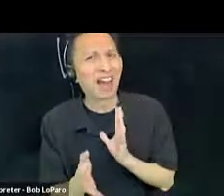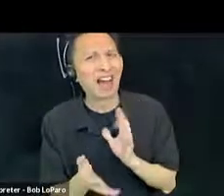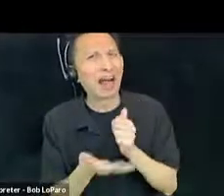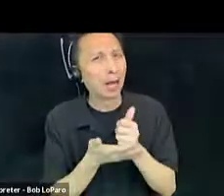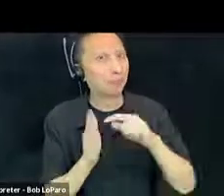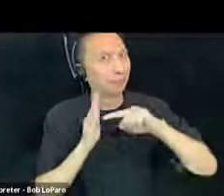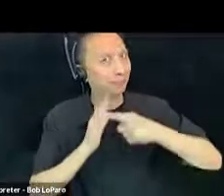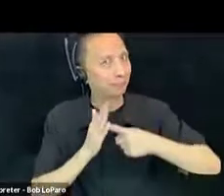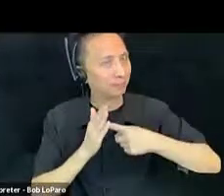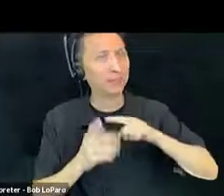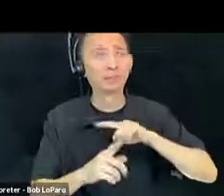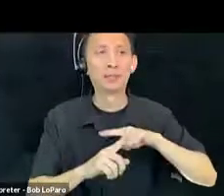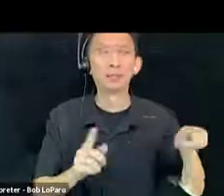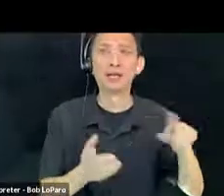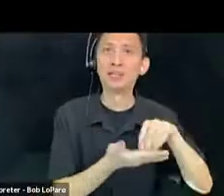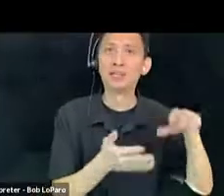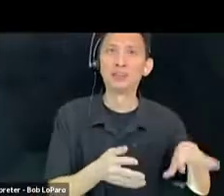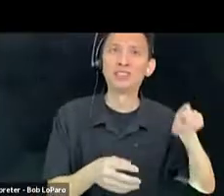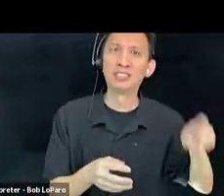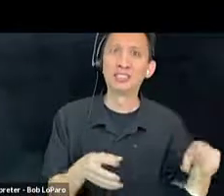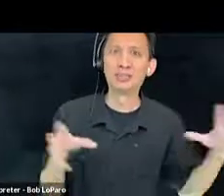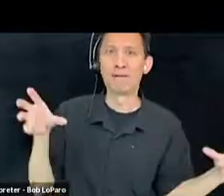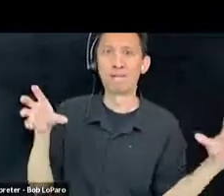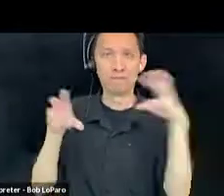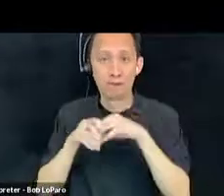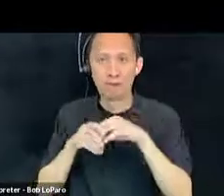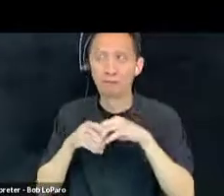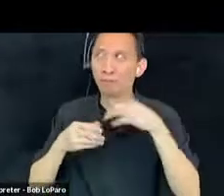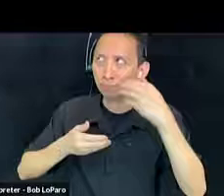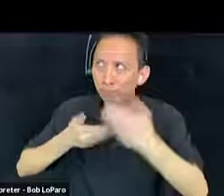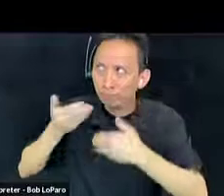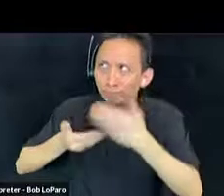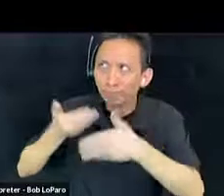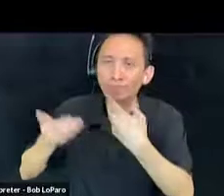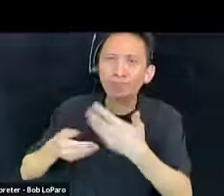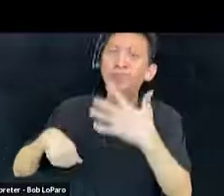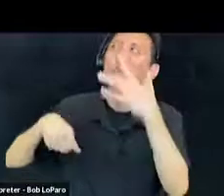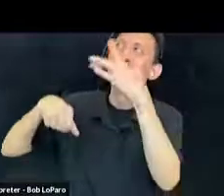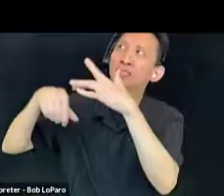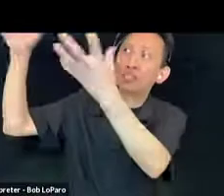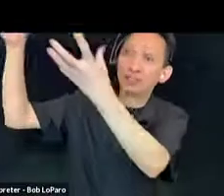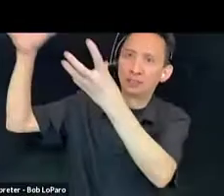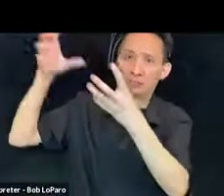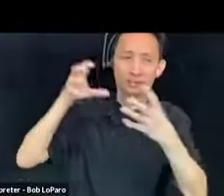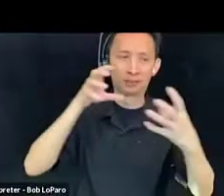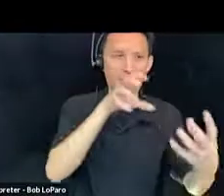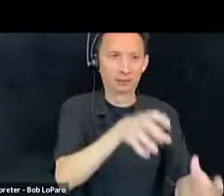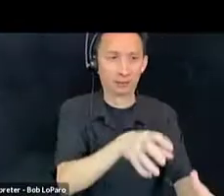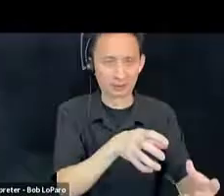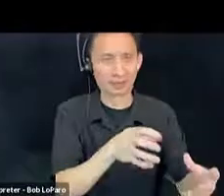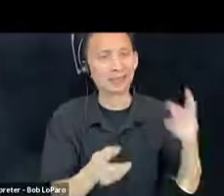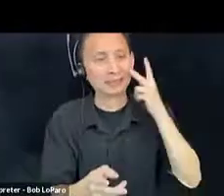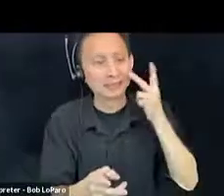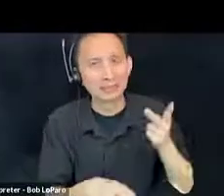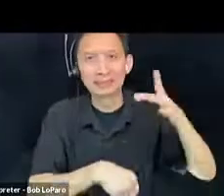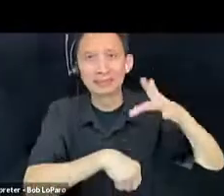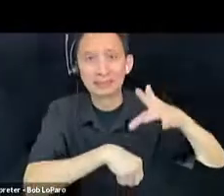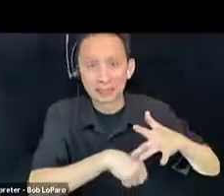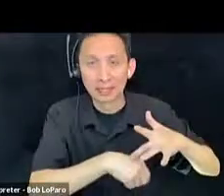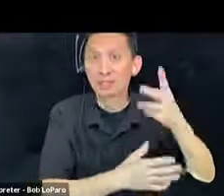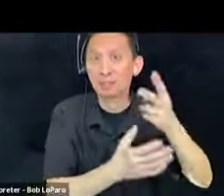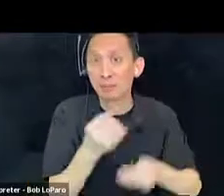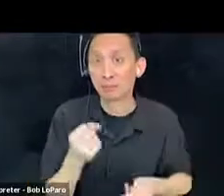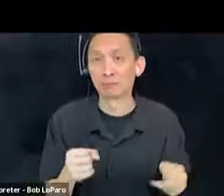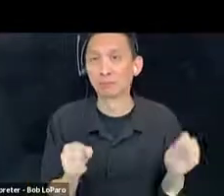Whatever level of participation we can get, we want to get. So it needs to be where they can see it or where they can touch it or both.